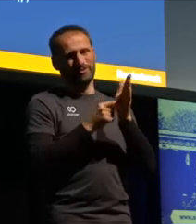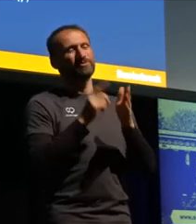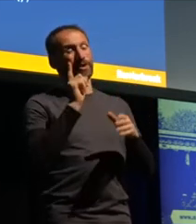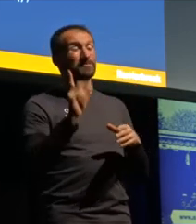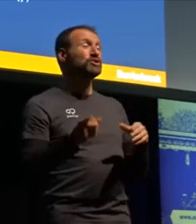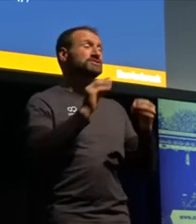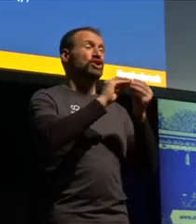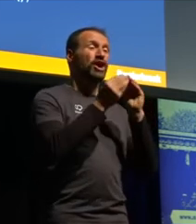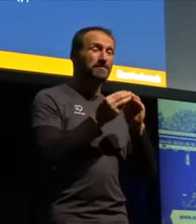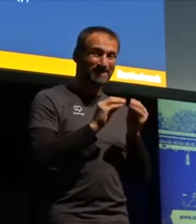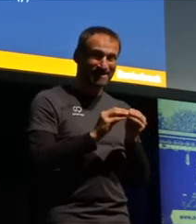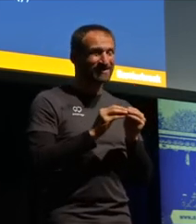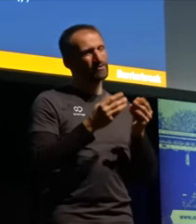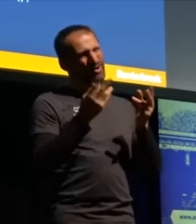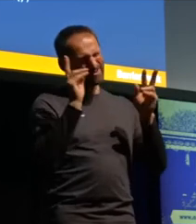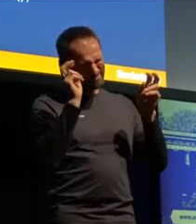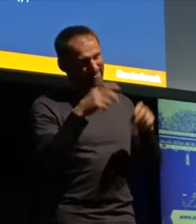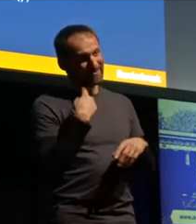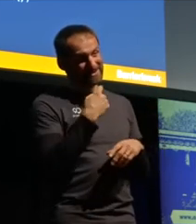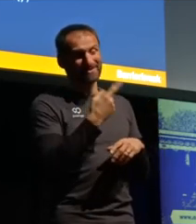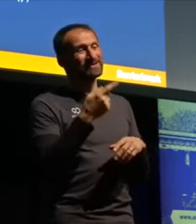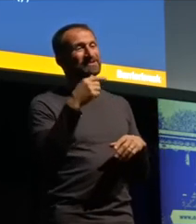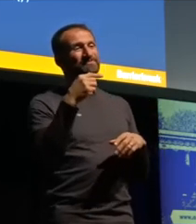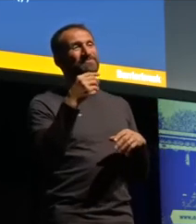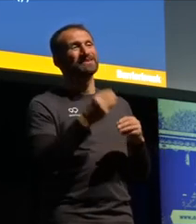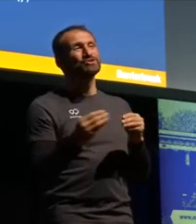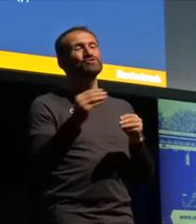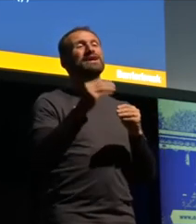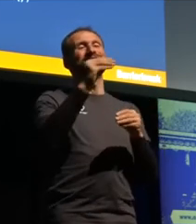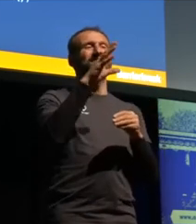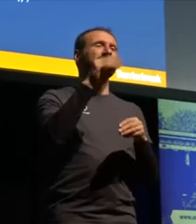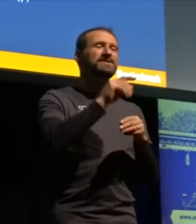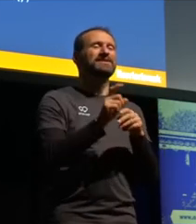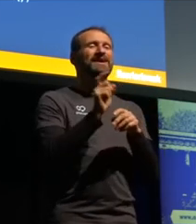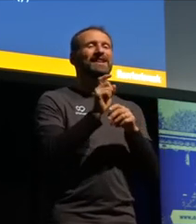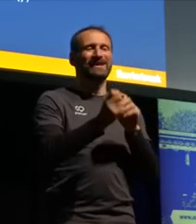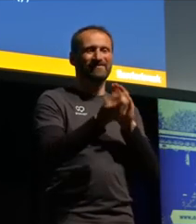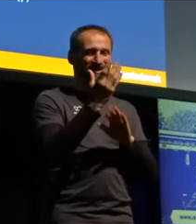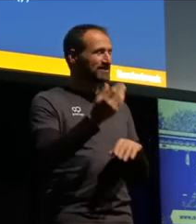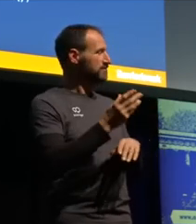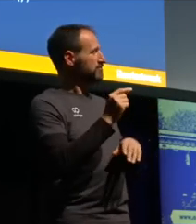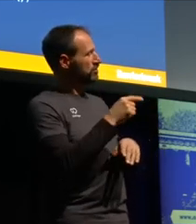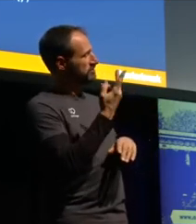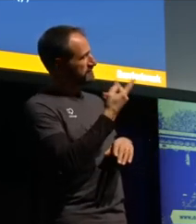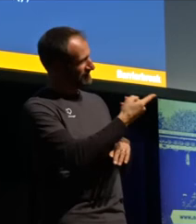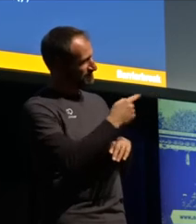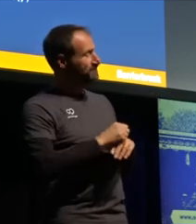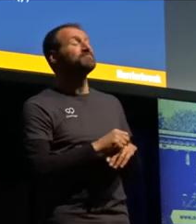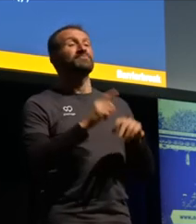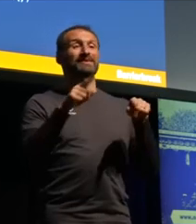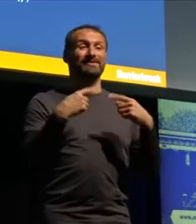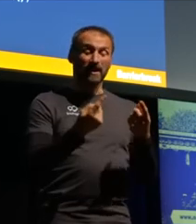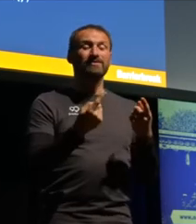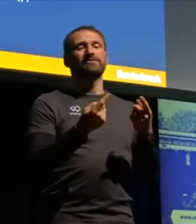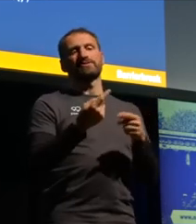with, or call it in addition to like a click event or something like this. Once you do that, then